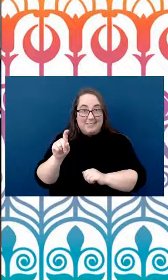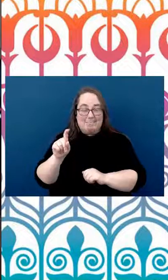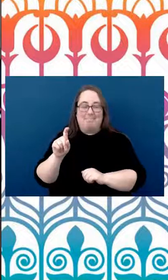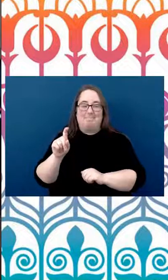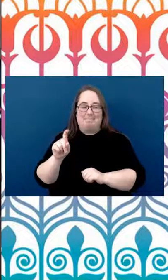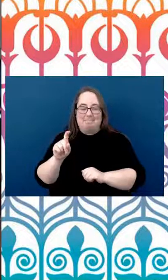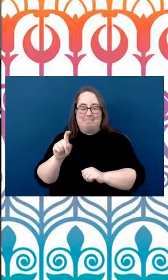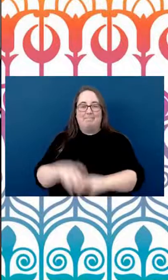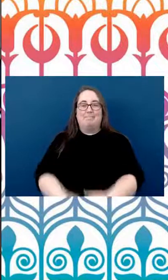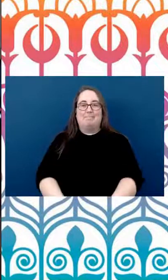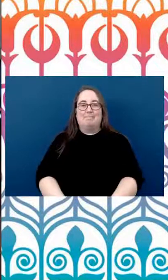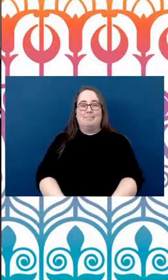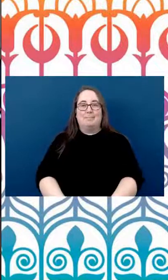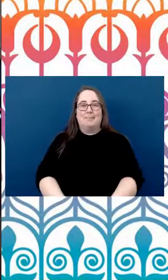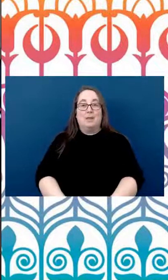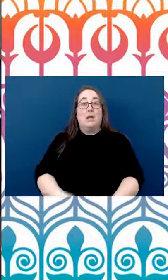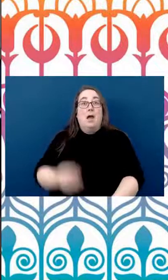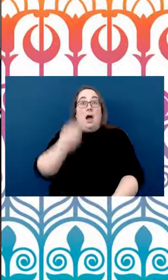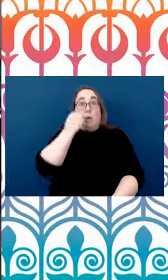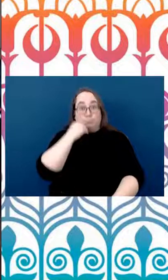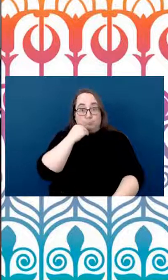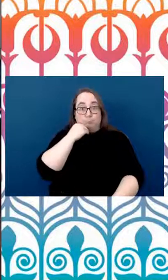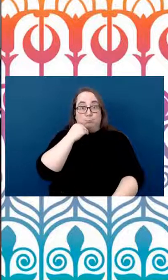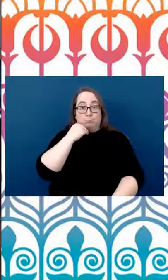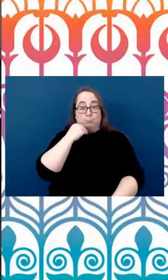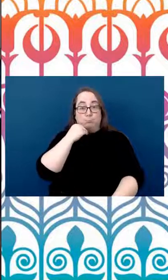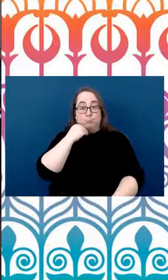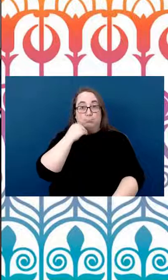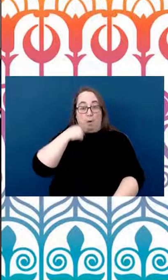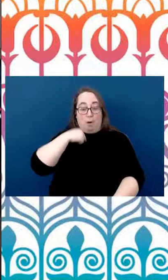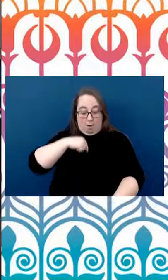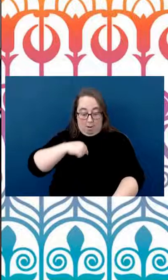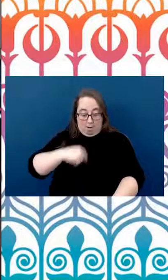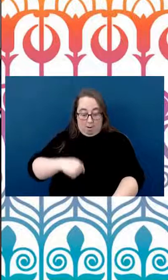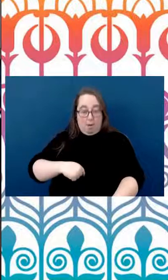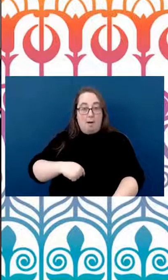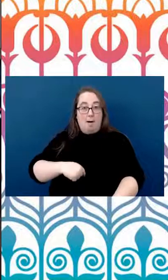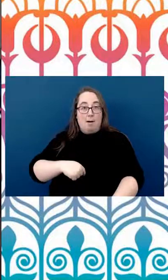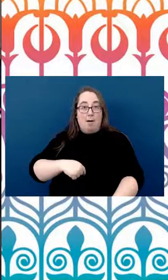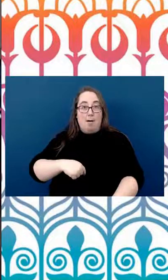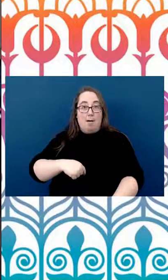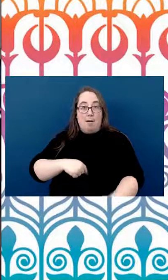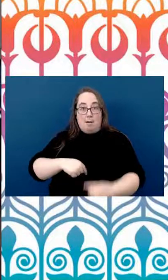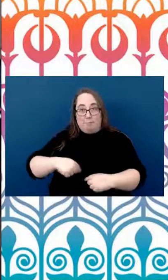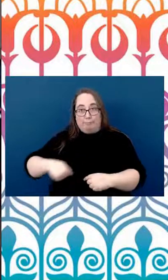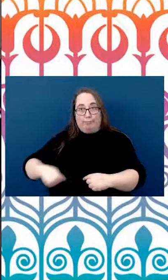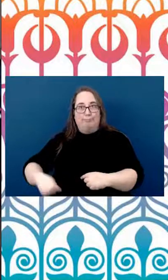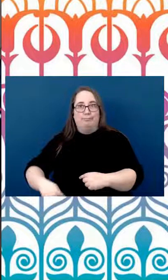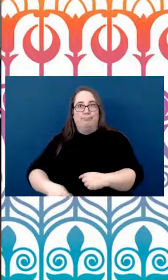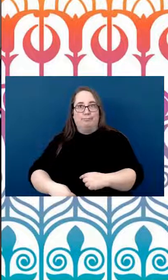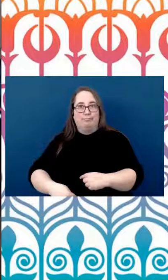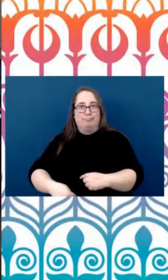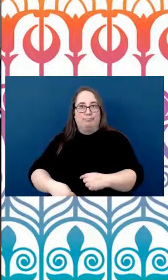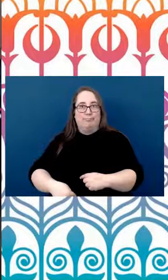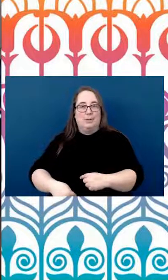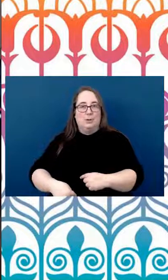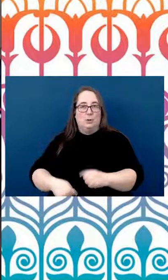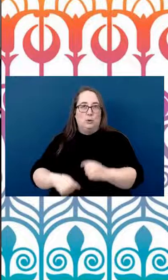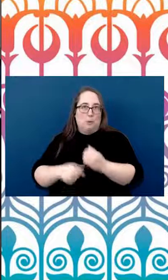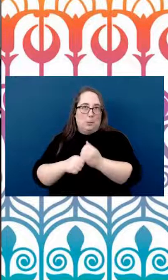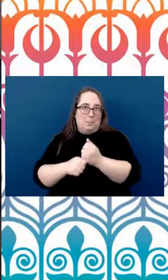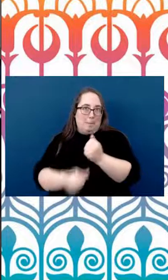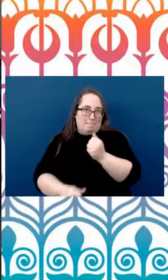So when you digest food, it's when you eat it, it goes to your belly, it moves out of your belly, goes to your bum, and comes